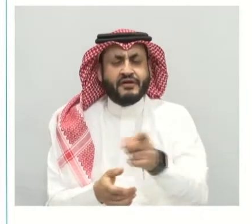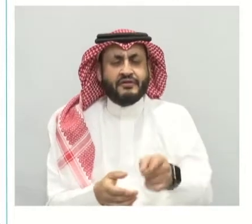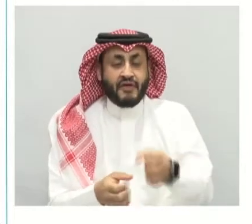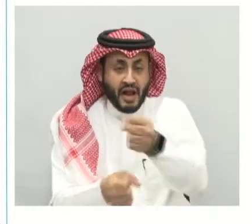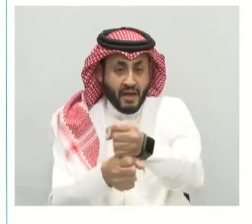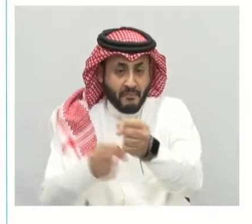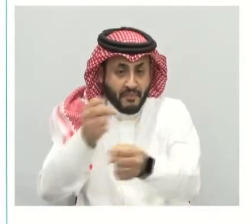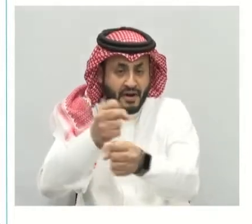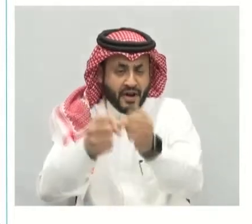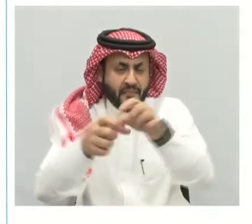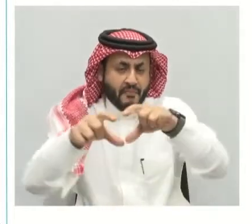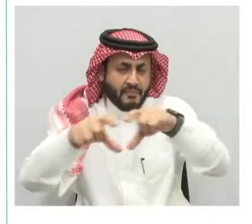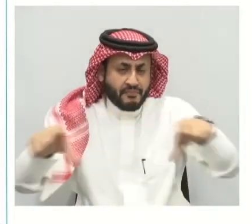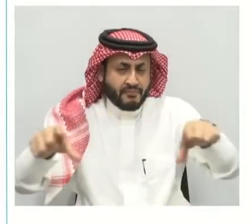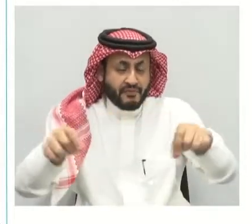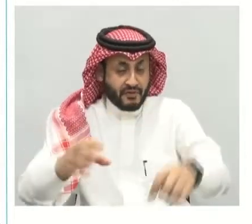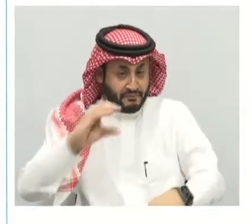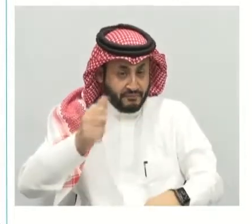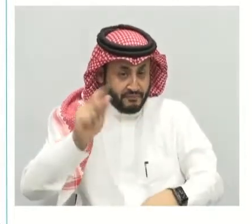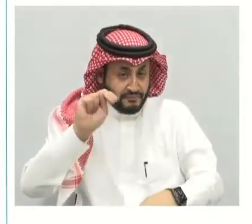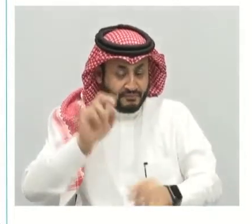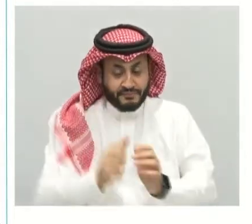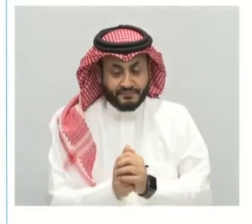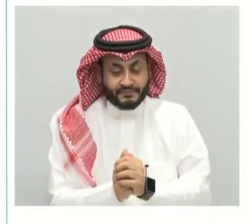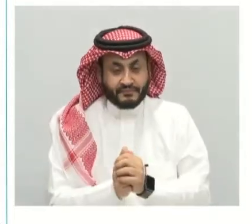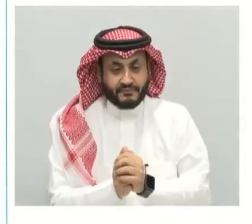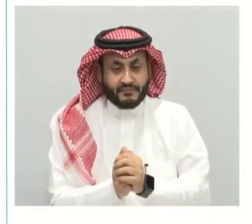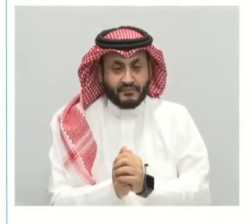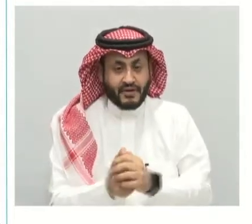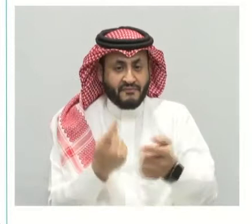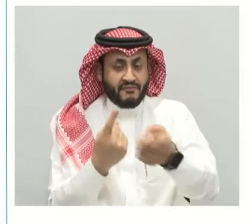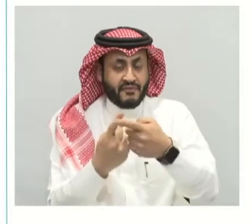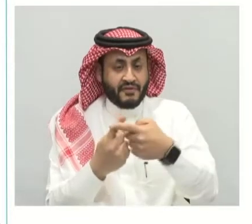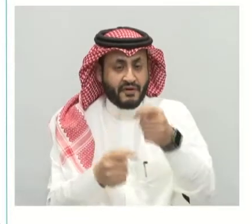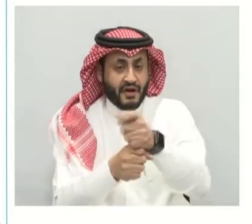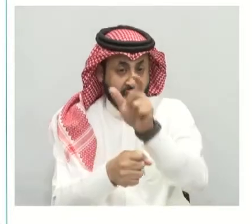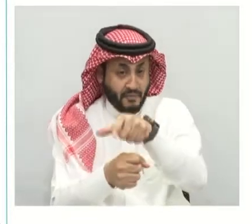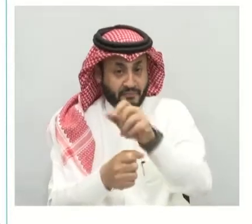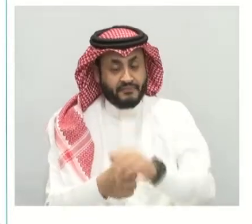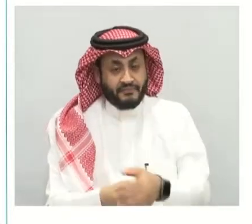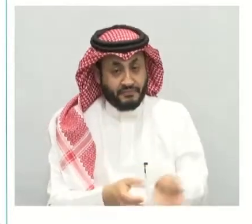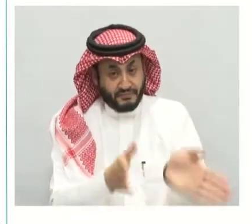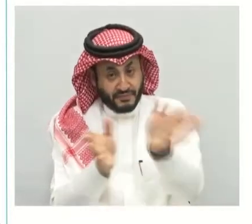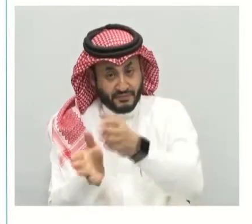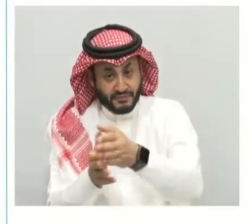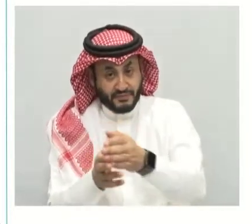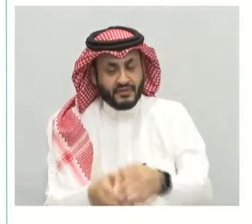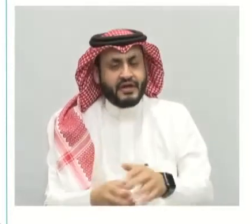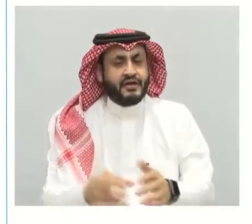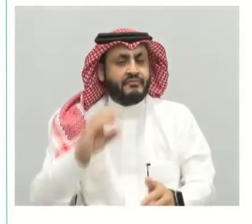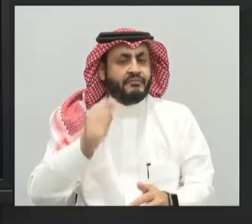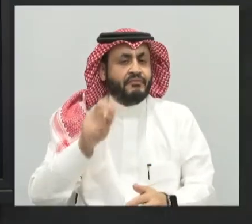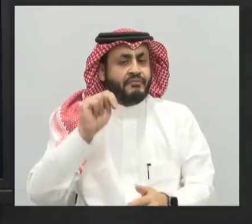we form the sentence using can. We said that we start with a subject pronoun. After this comes the modal